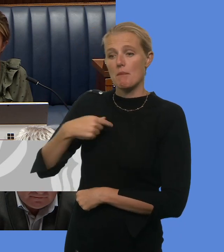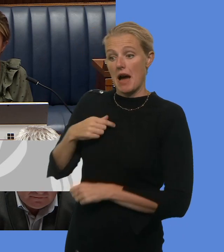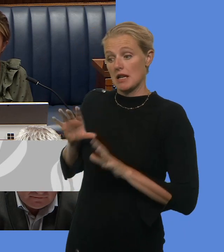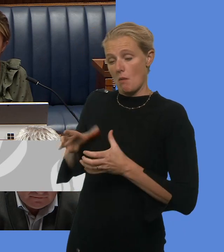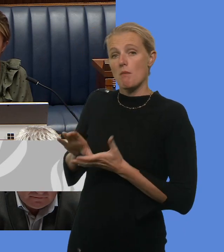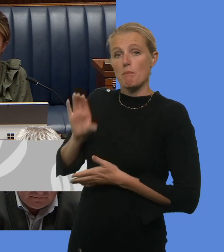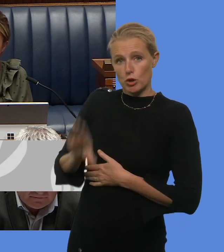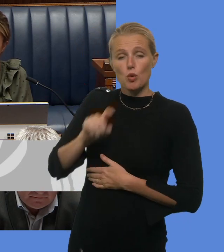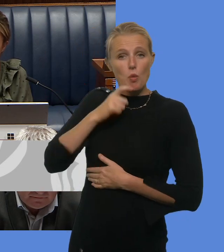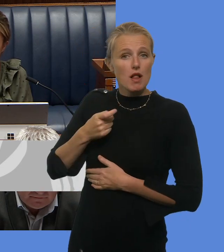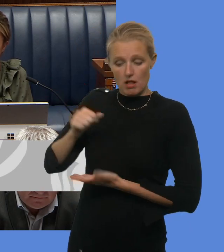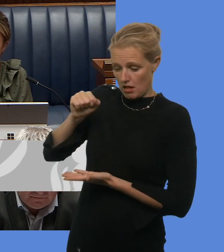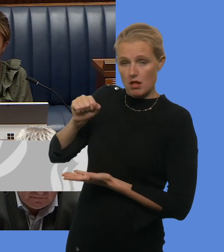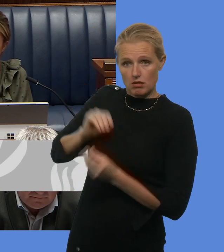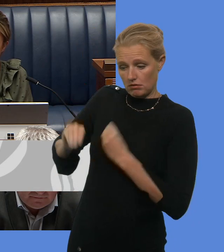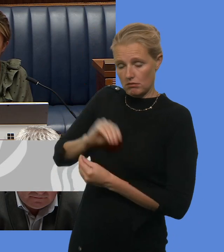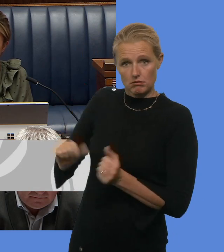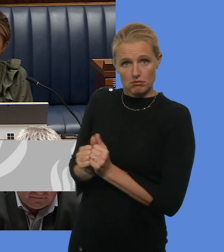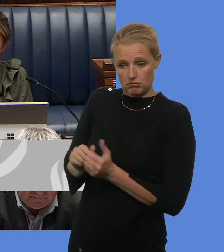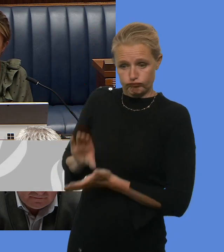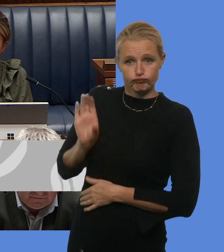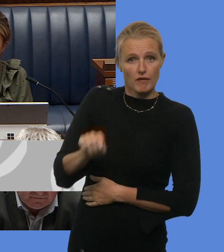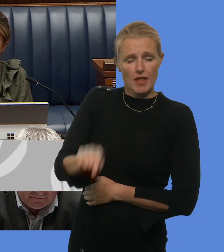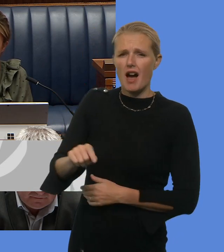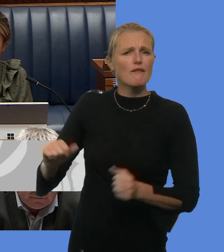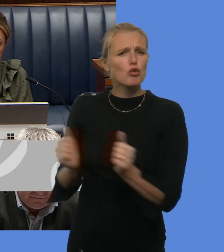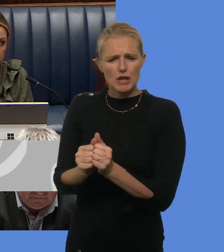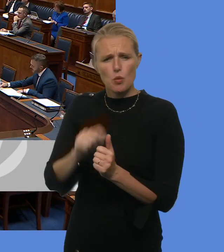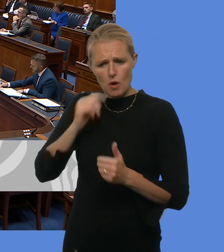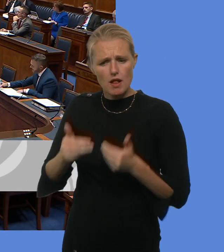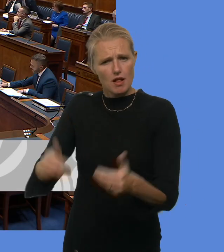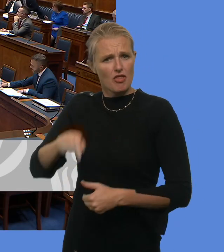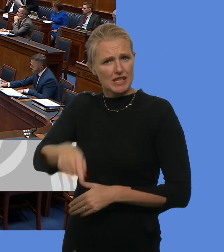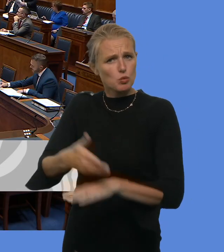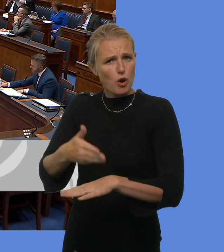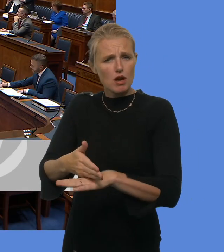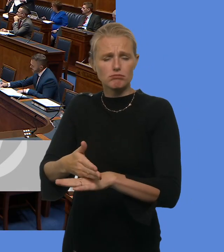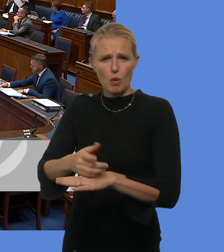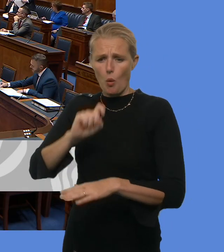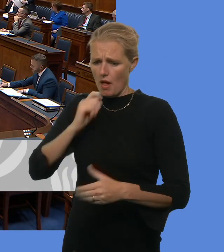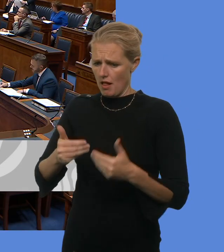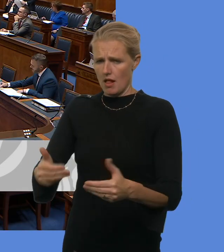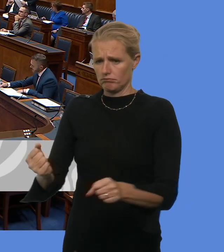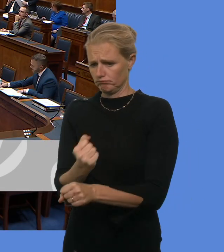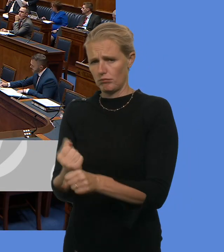budget. I've already made a commitment to move ahead with this scheme, and that commitment remains. John Buckley.